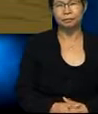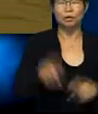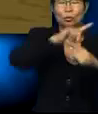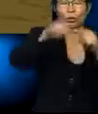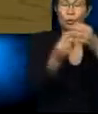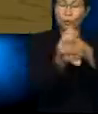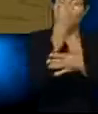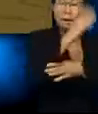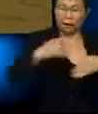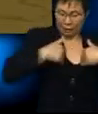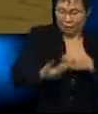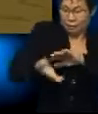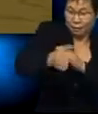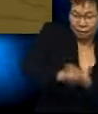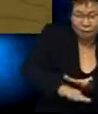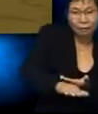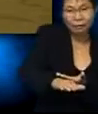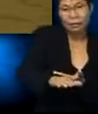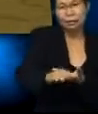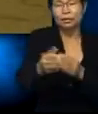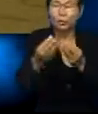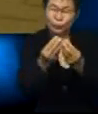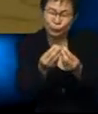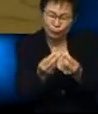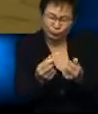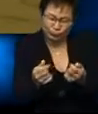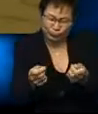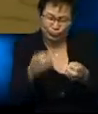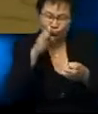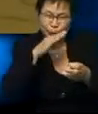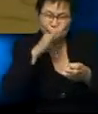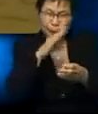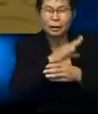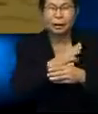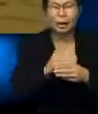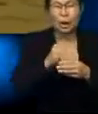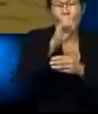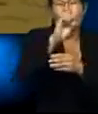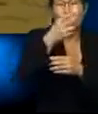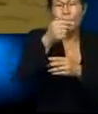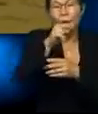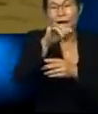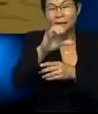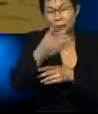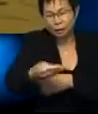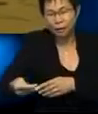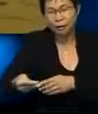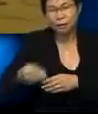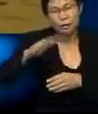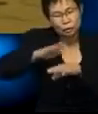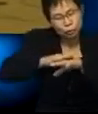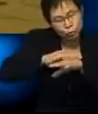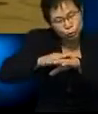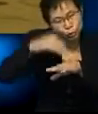When plants and animals die, they will decay. The decayed organic matter will eventually go into